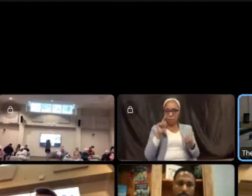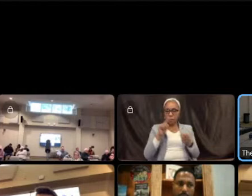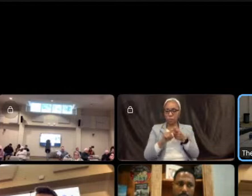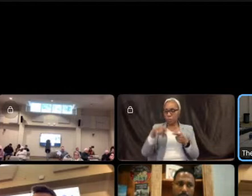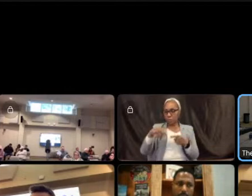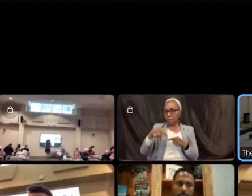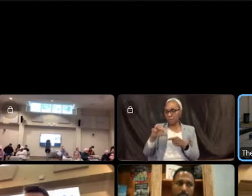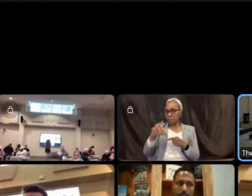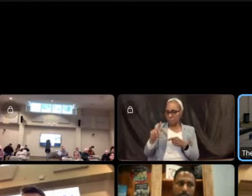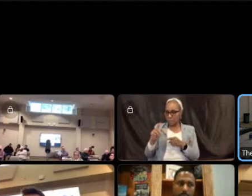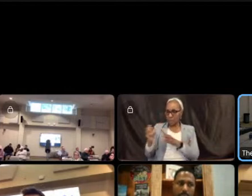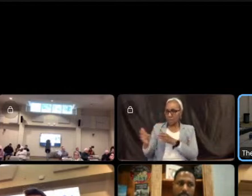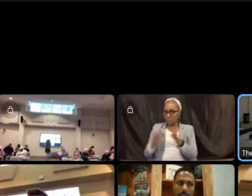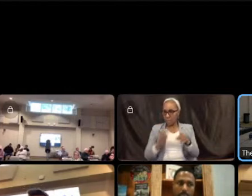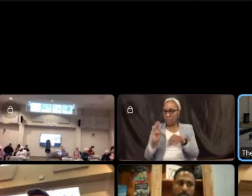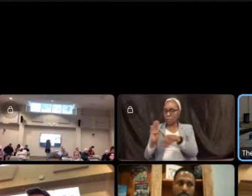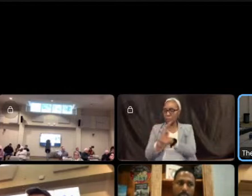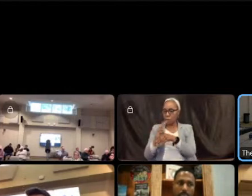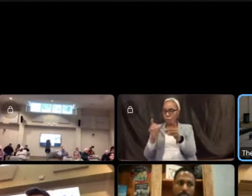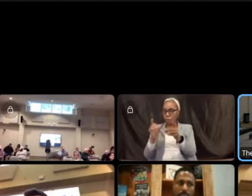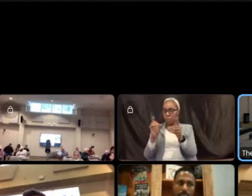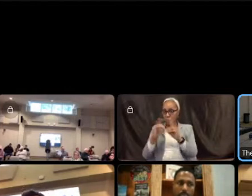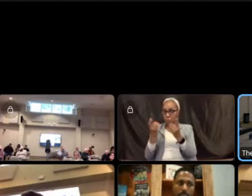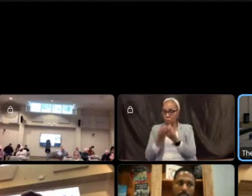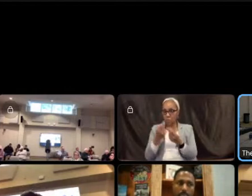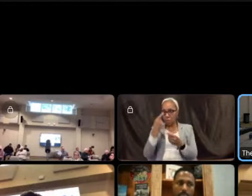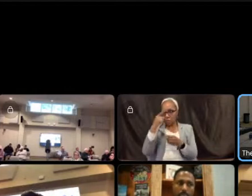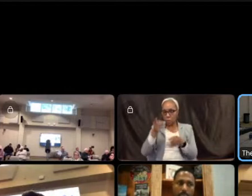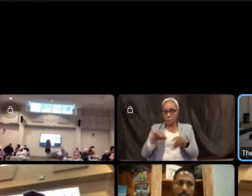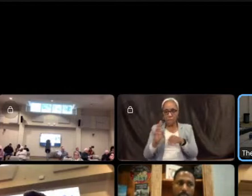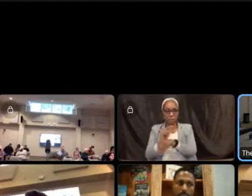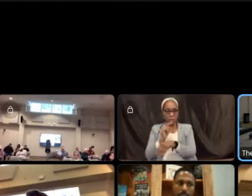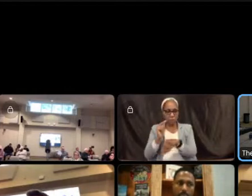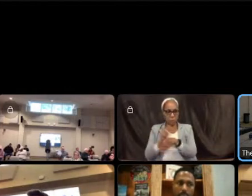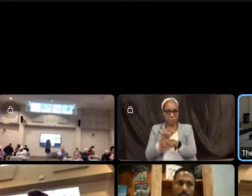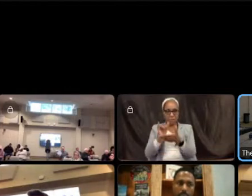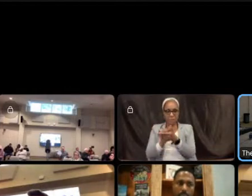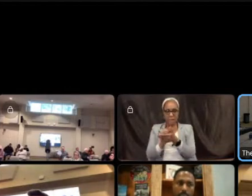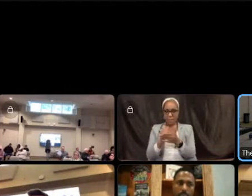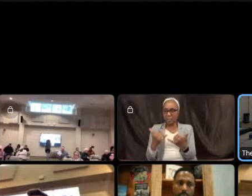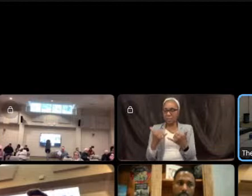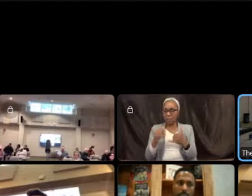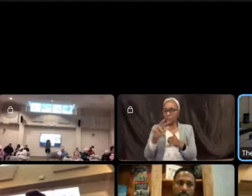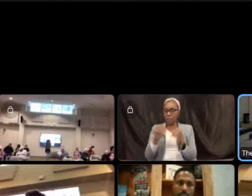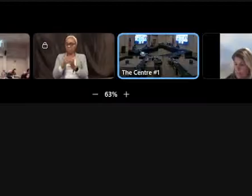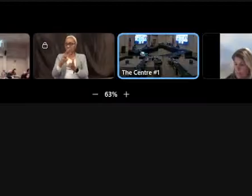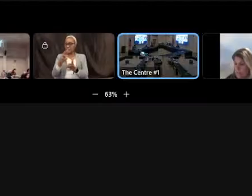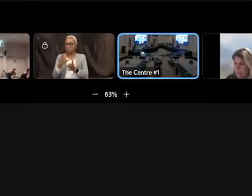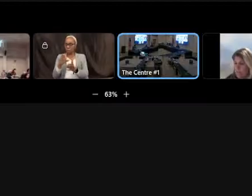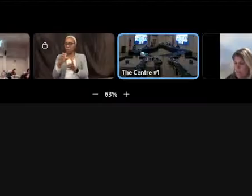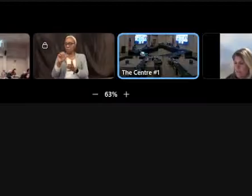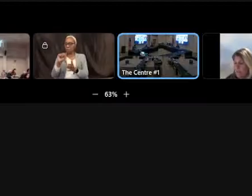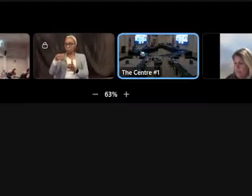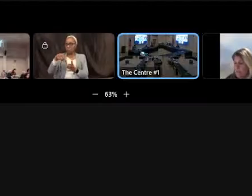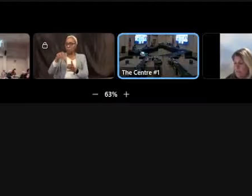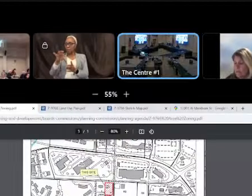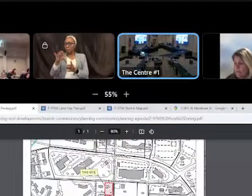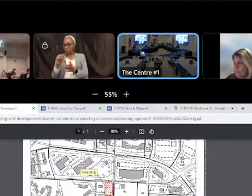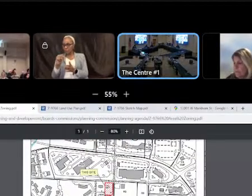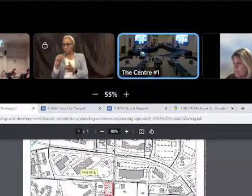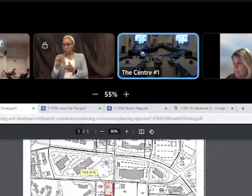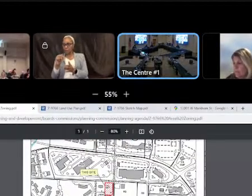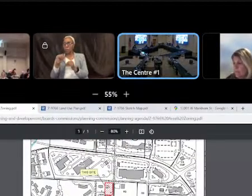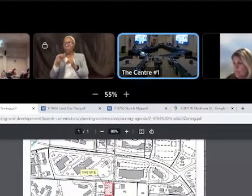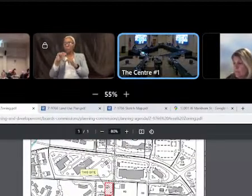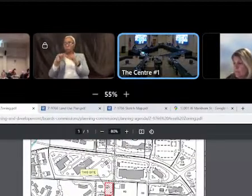Planned Commercial District, to allow for the use of an existing 3,606 square foot residential